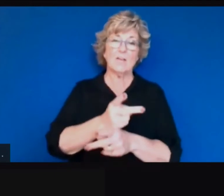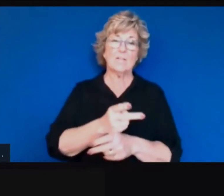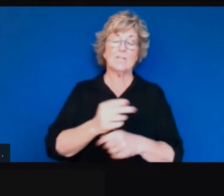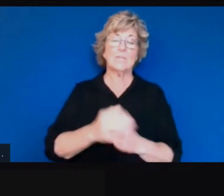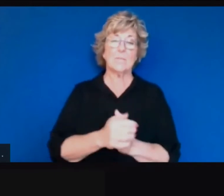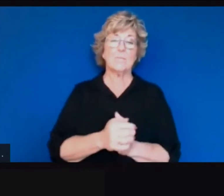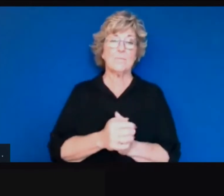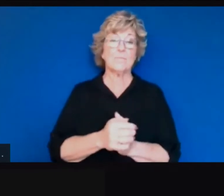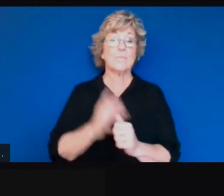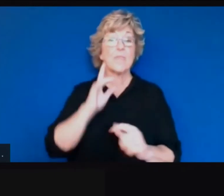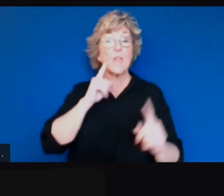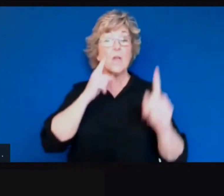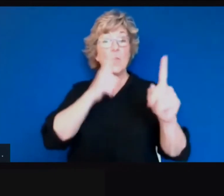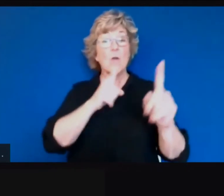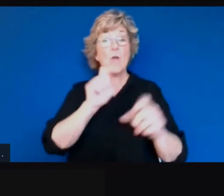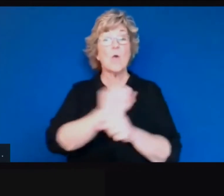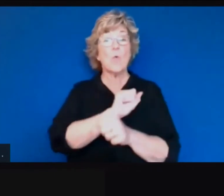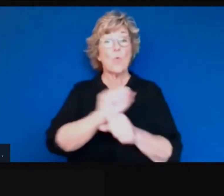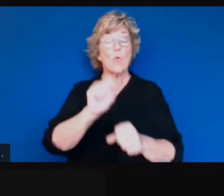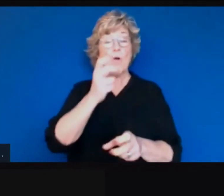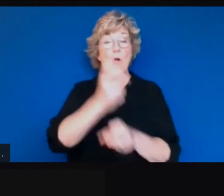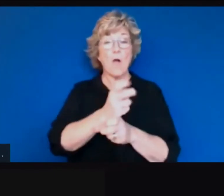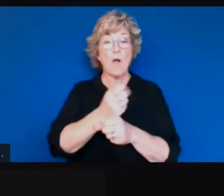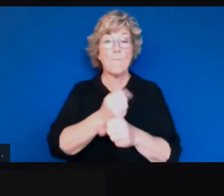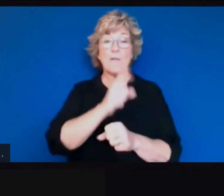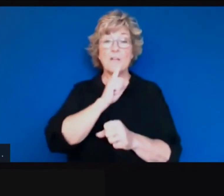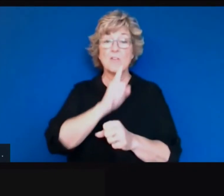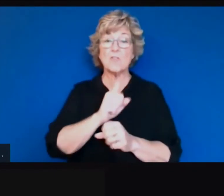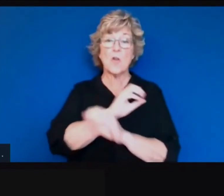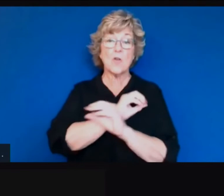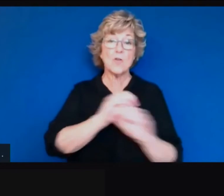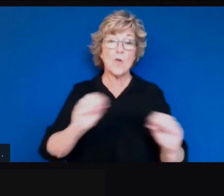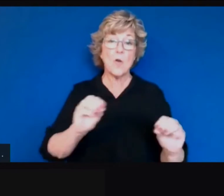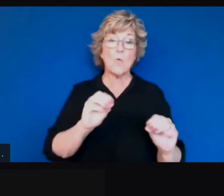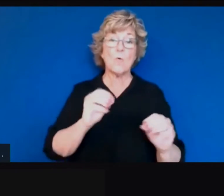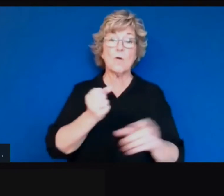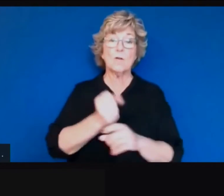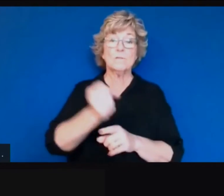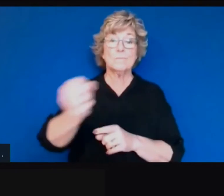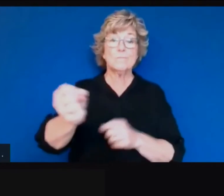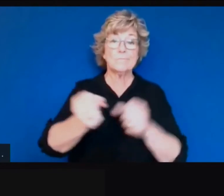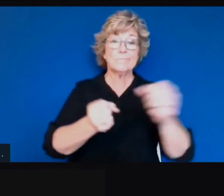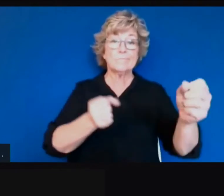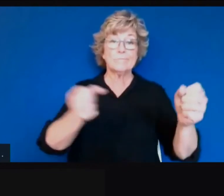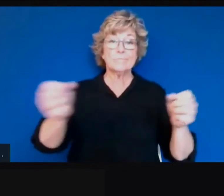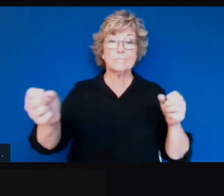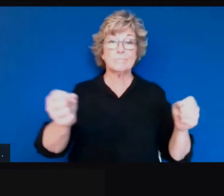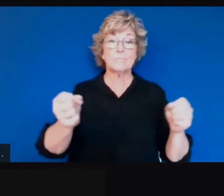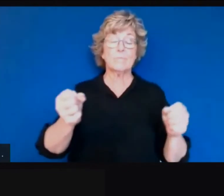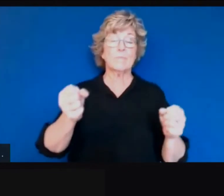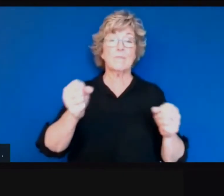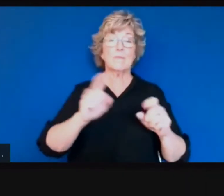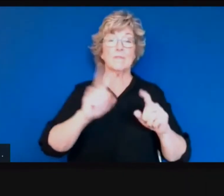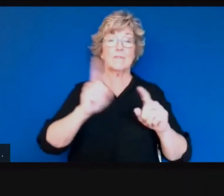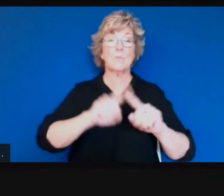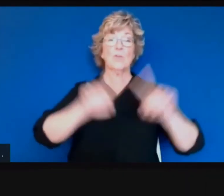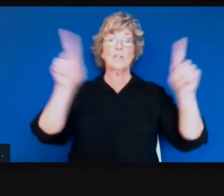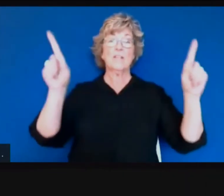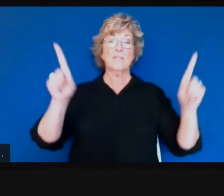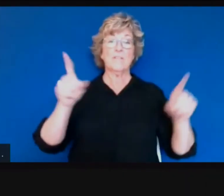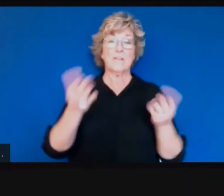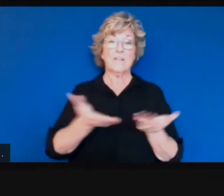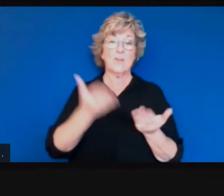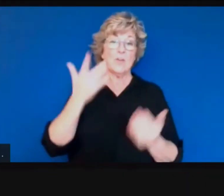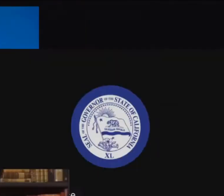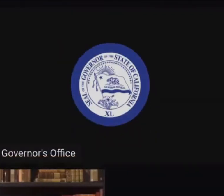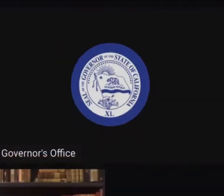place, but work hard to make sure no one has to put them into place anywhere in California. And I should